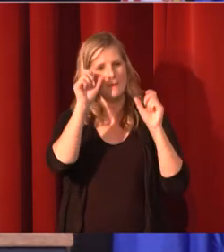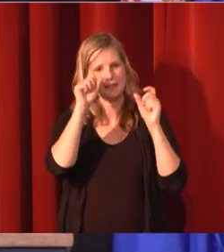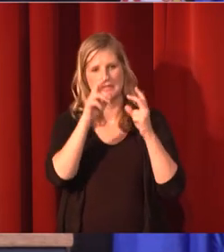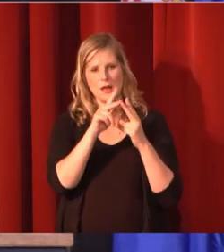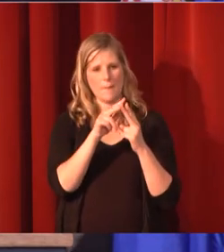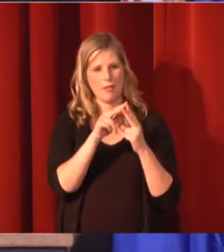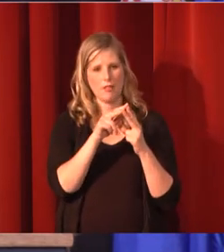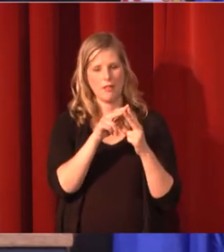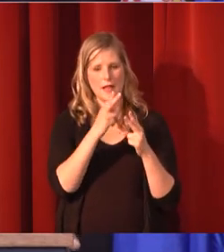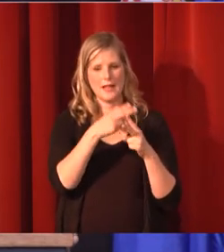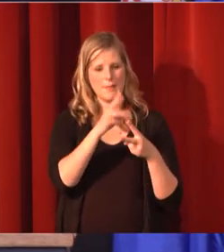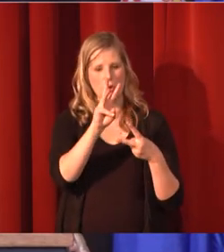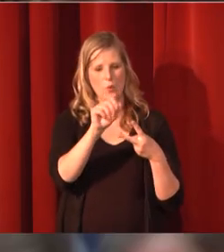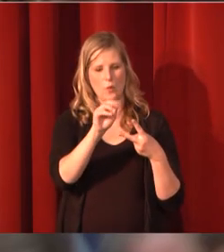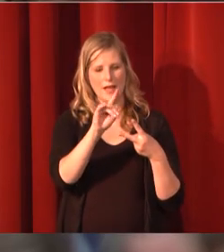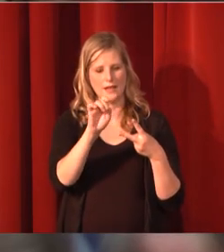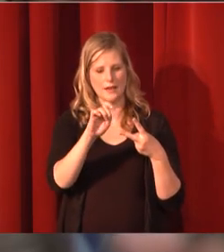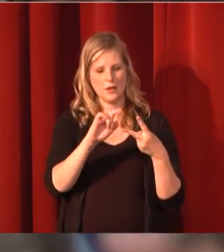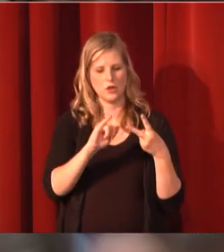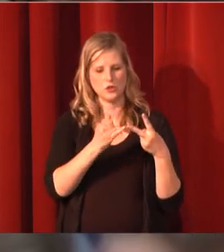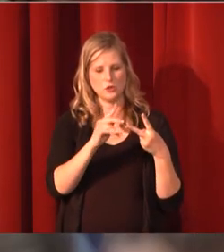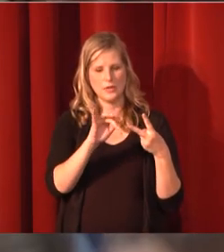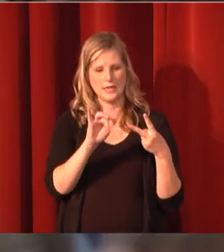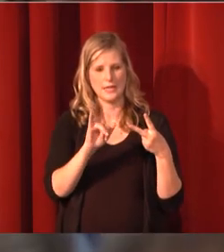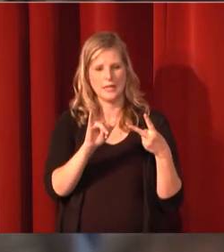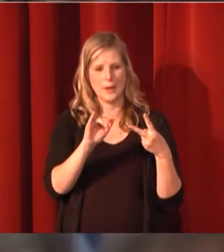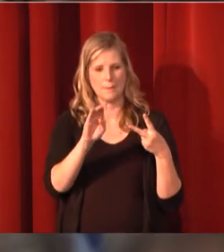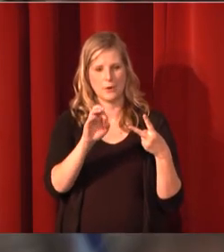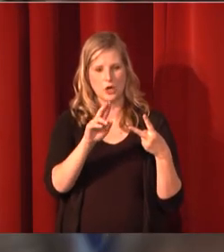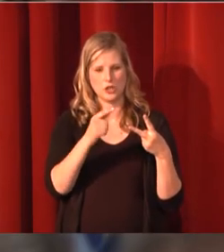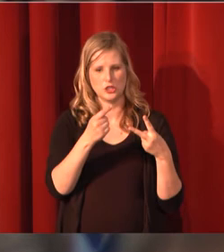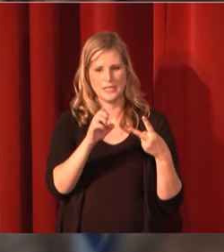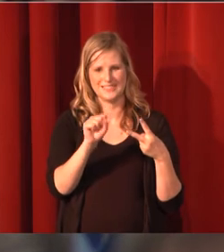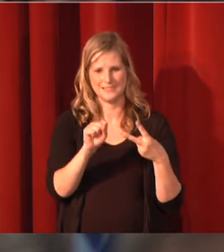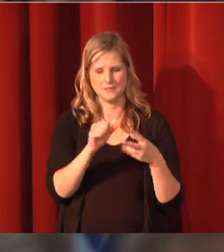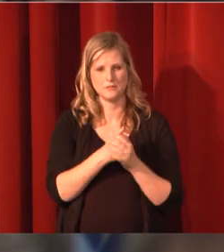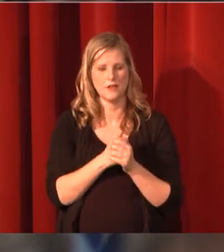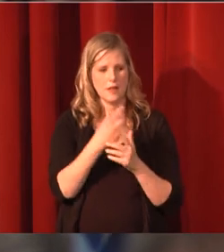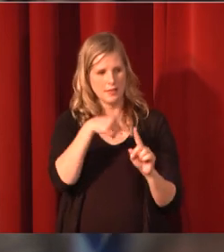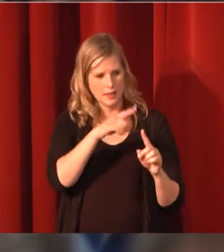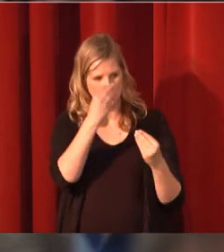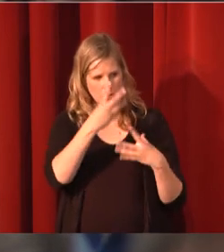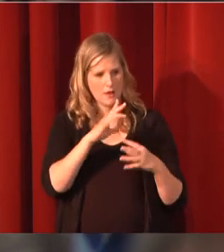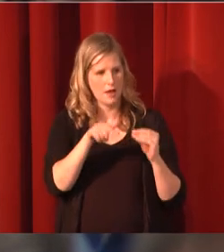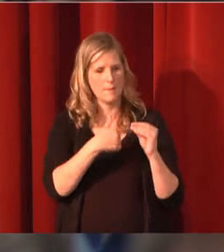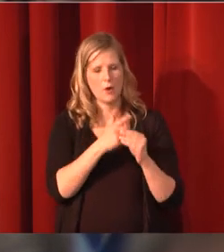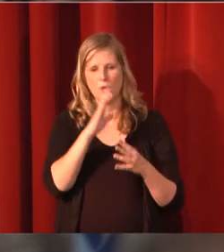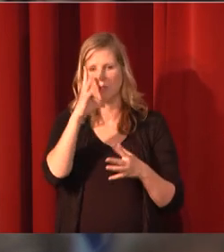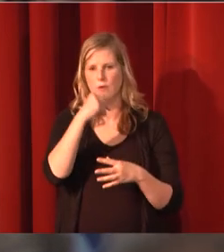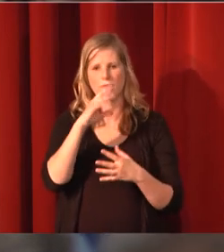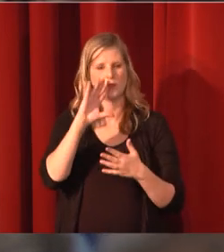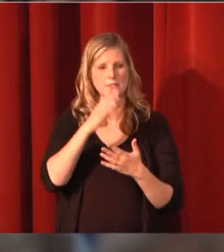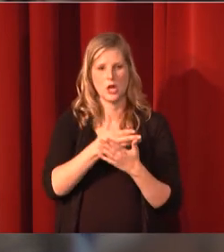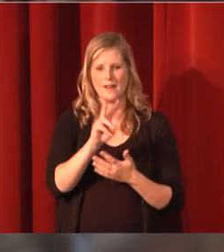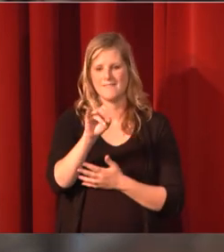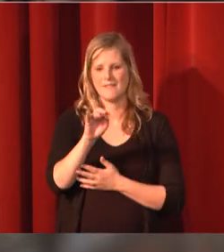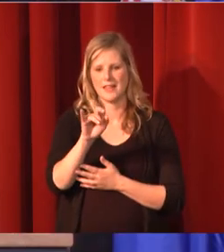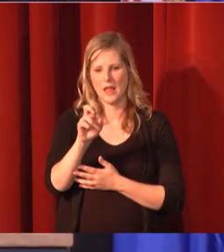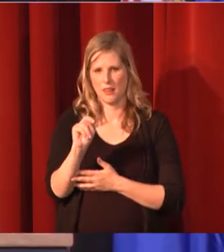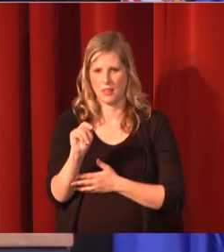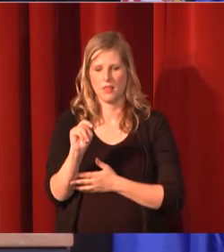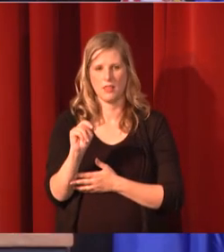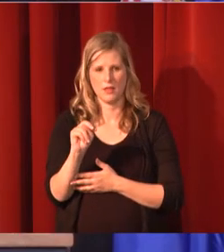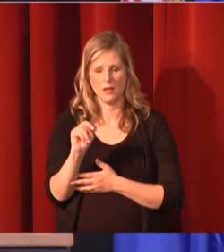named Wade and Julia Burgess they told me all about their beautiful daughter Vivian her